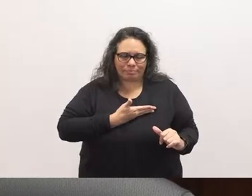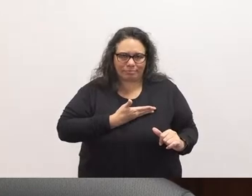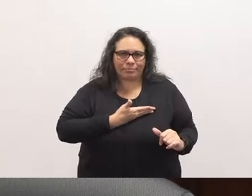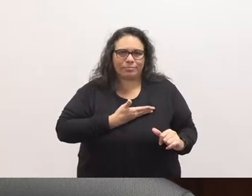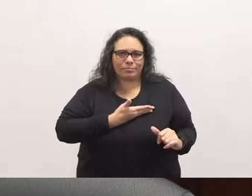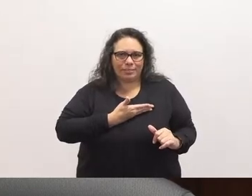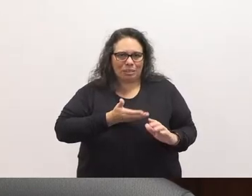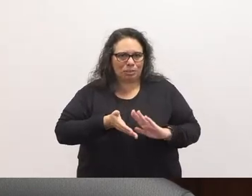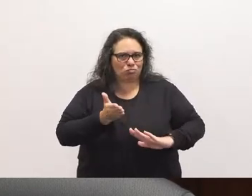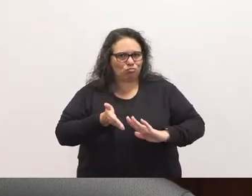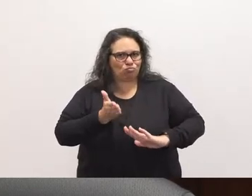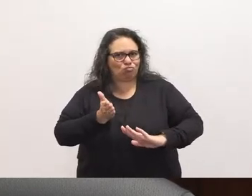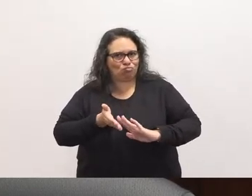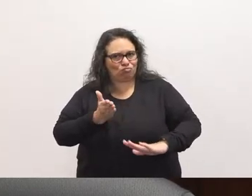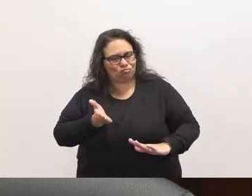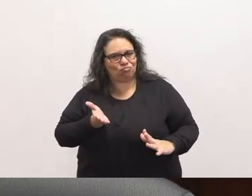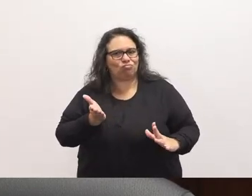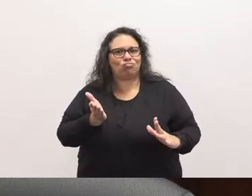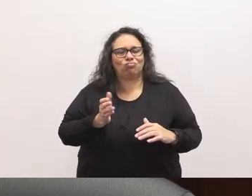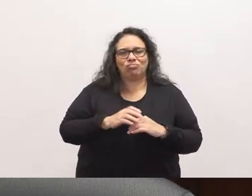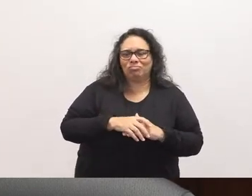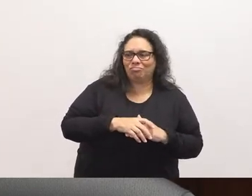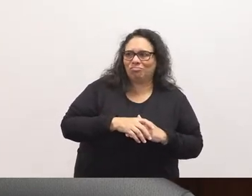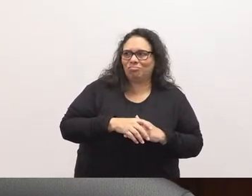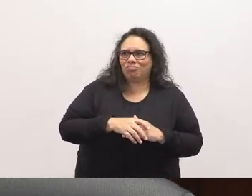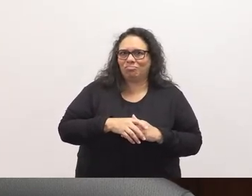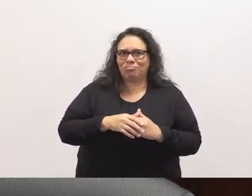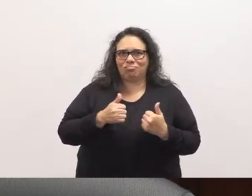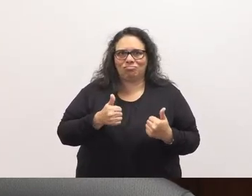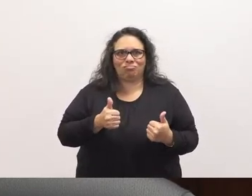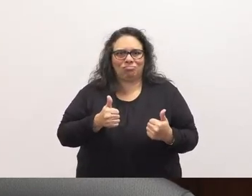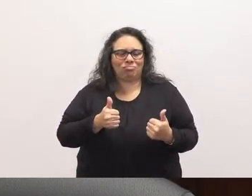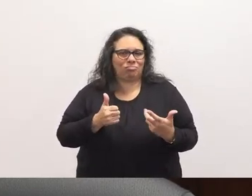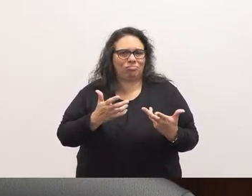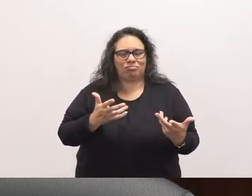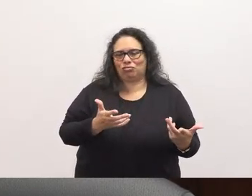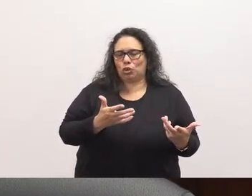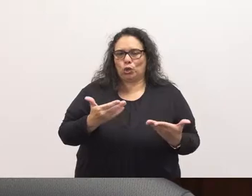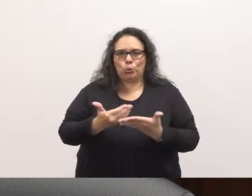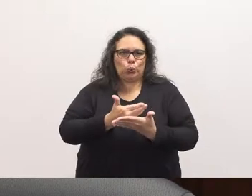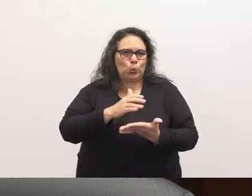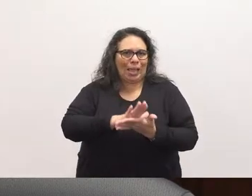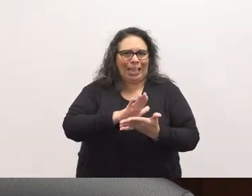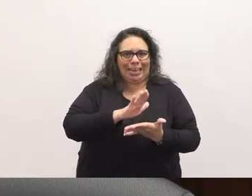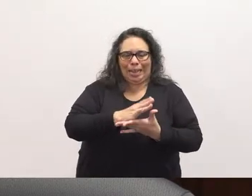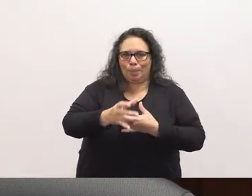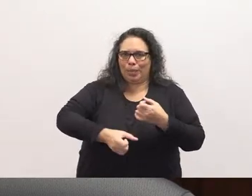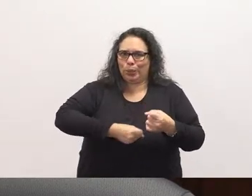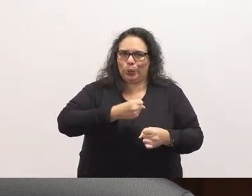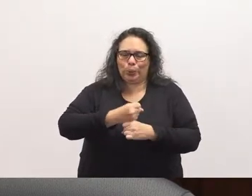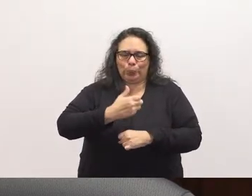to be running on those well-oiled ball bearings for a whole new academic year. So